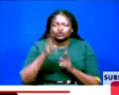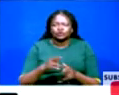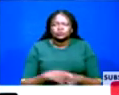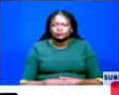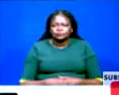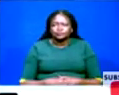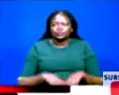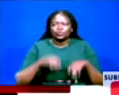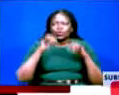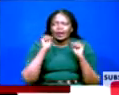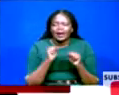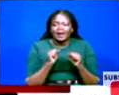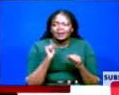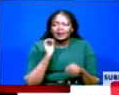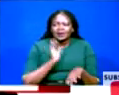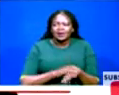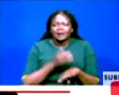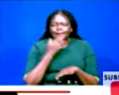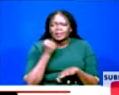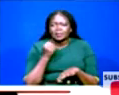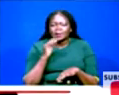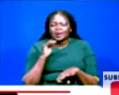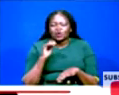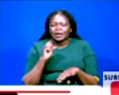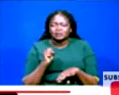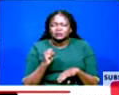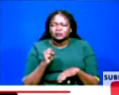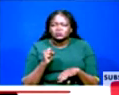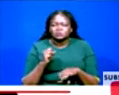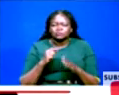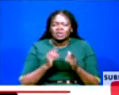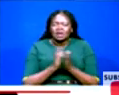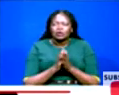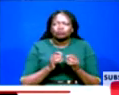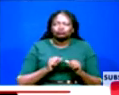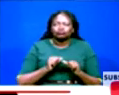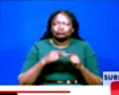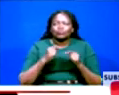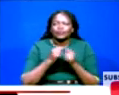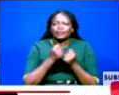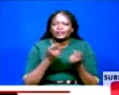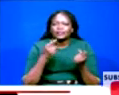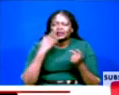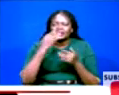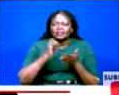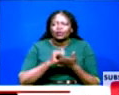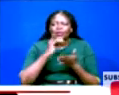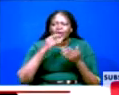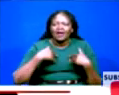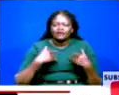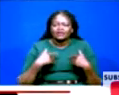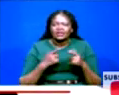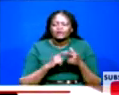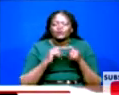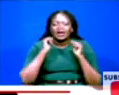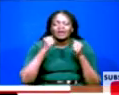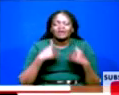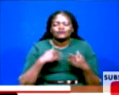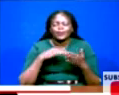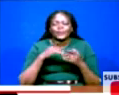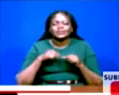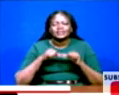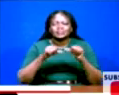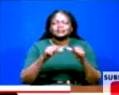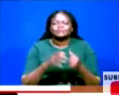be able to get a better biogas plant. We can work the process with them so that in the next one that we are going to have, then we can have a more sustainable